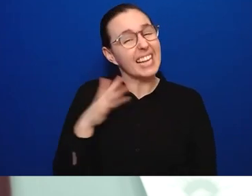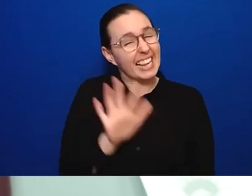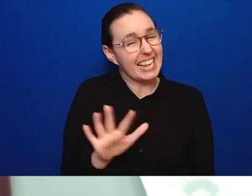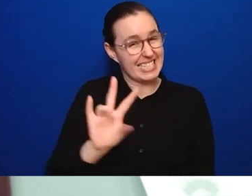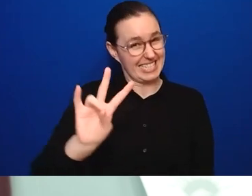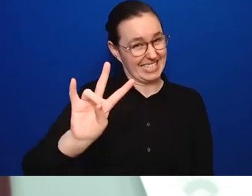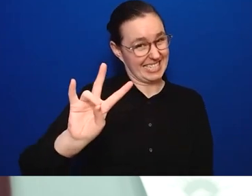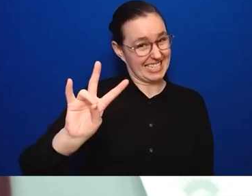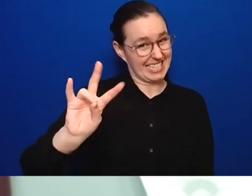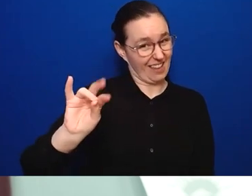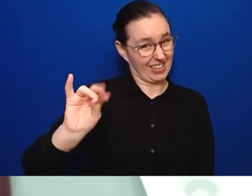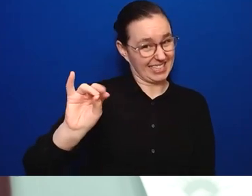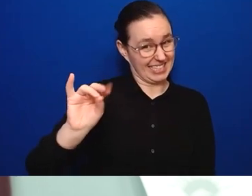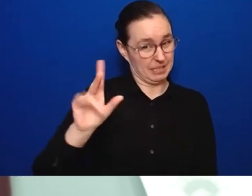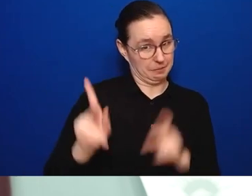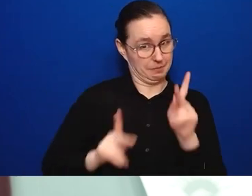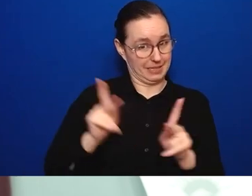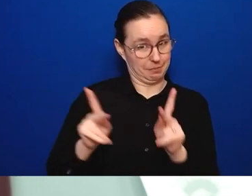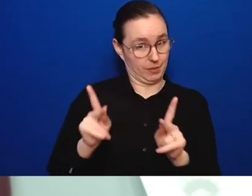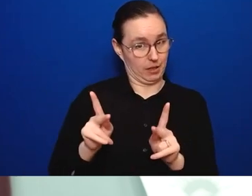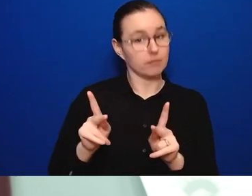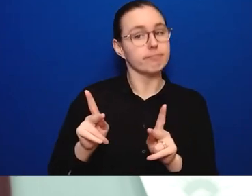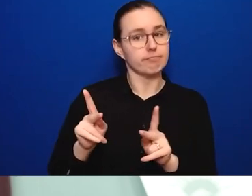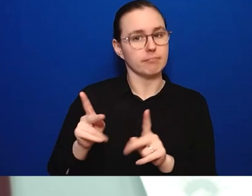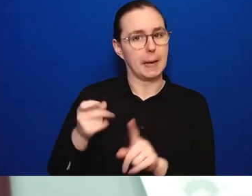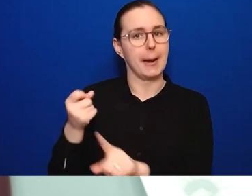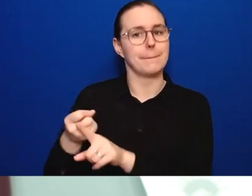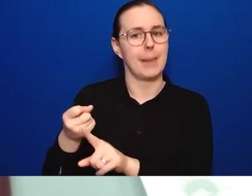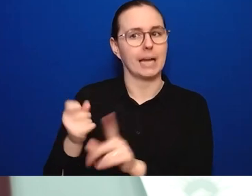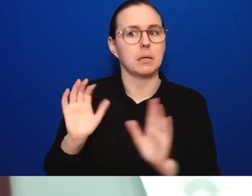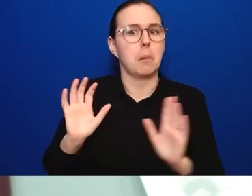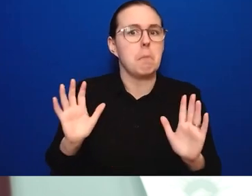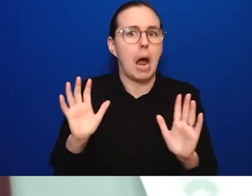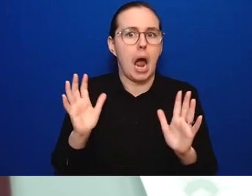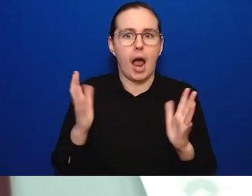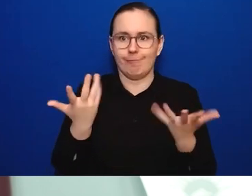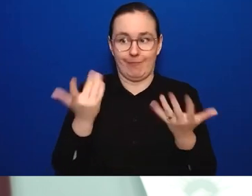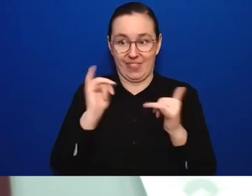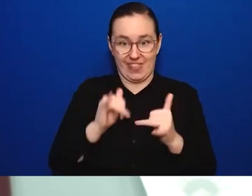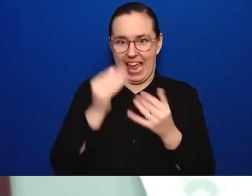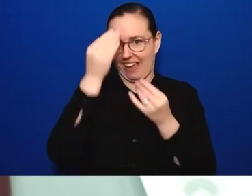impacted by the fire, but that's the latest information that I have.